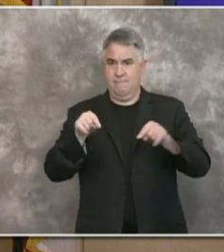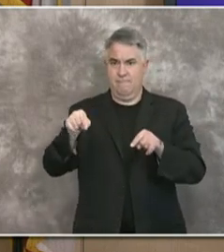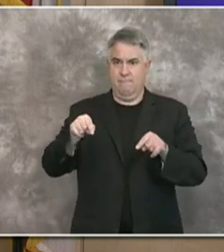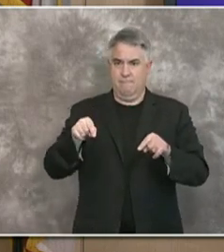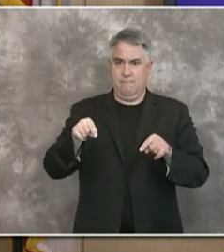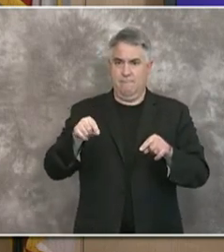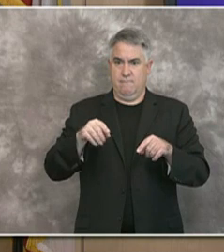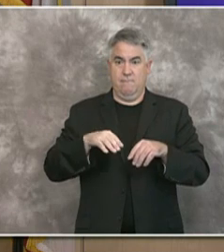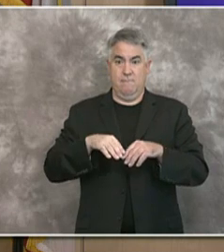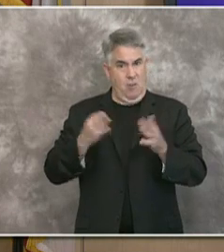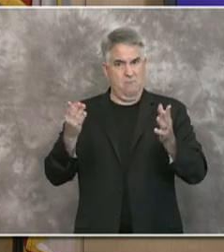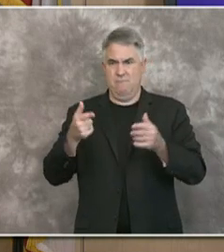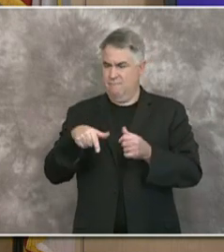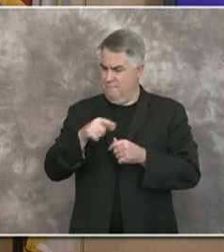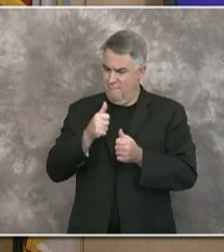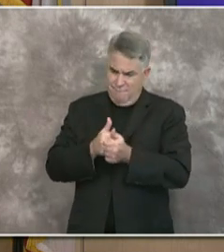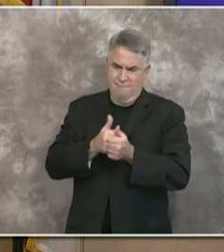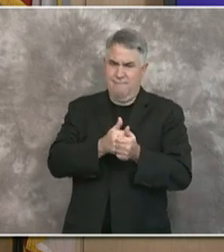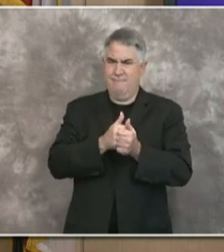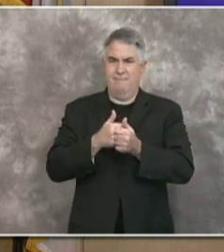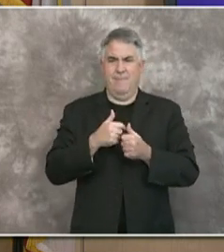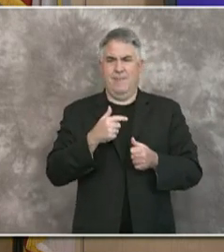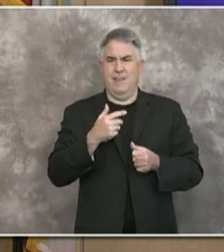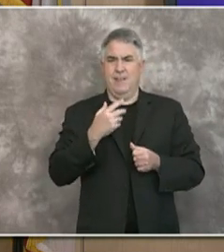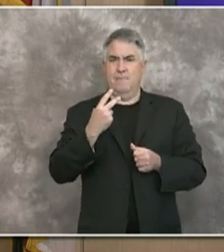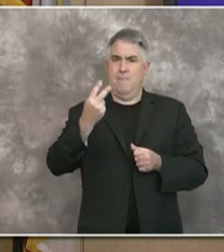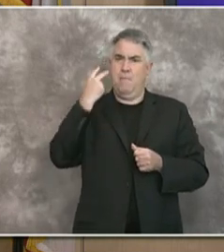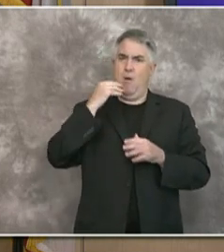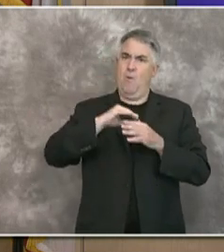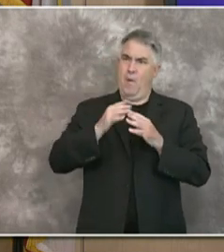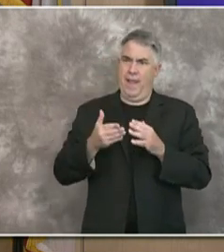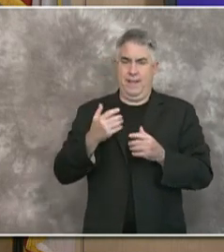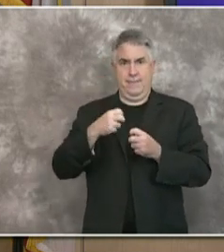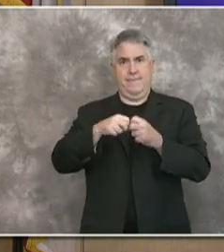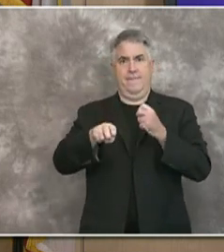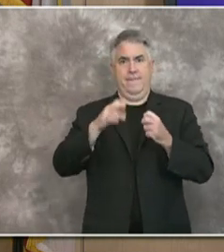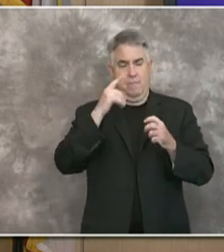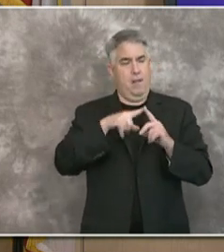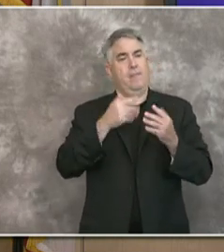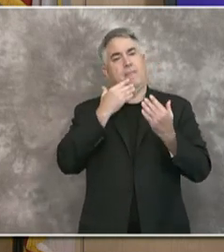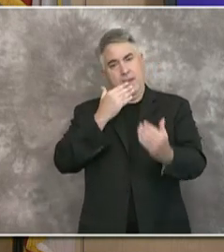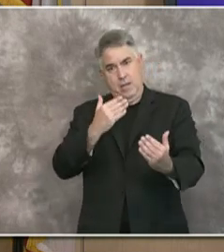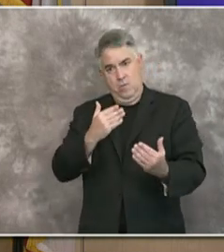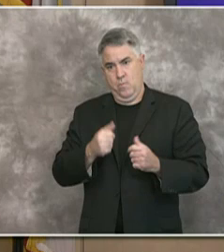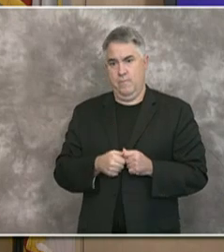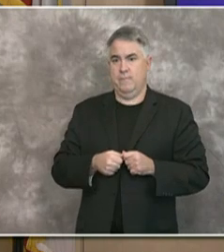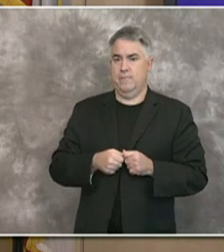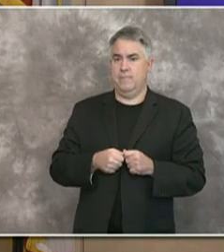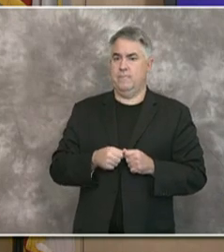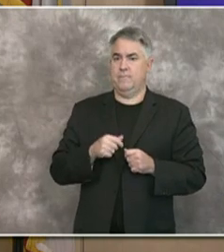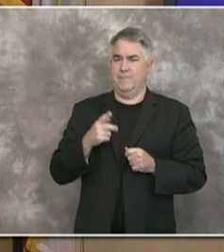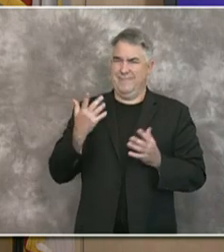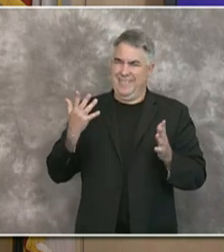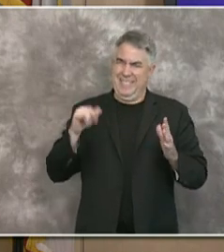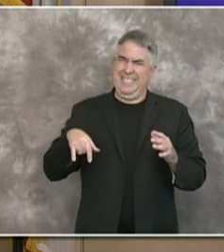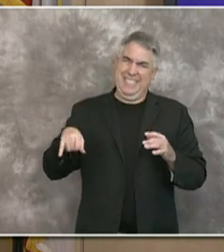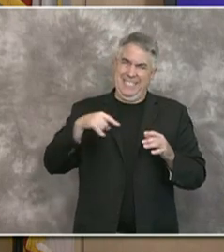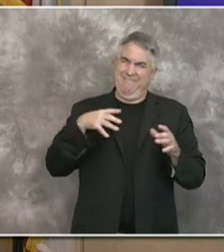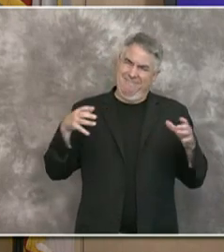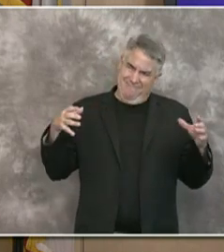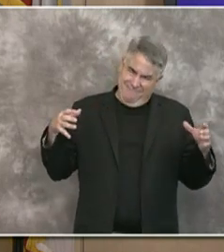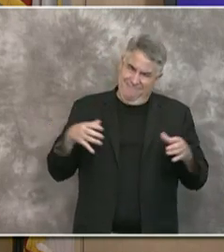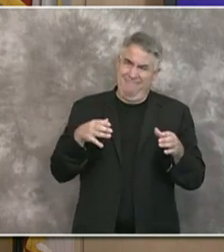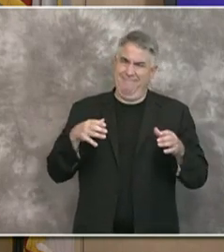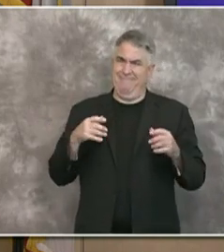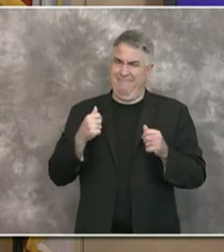over this past Memorial Day weekend, and for that we sincerely thank you. That's what is really allowing us to ease up on a lot of these